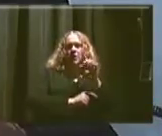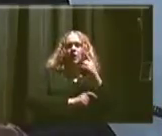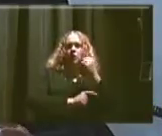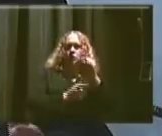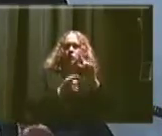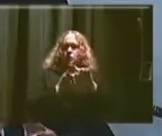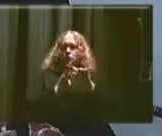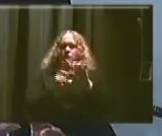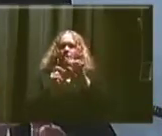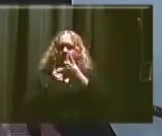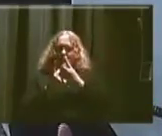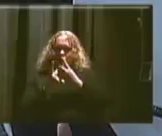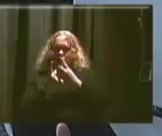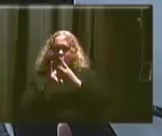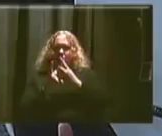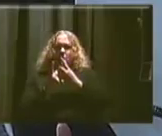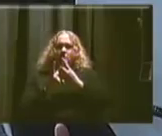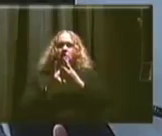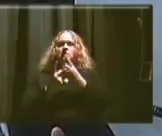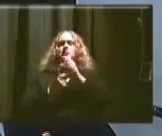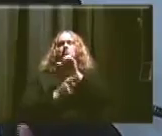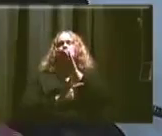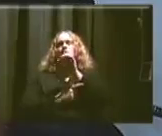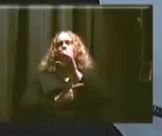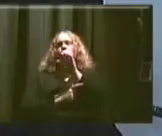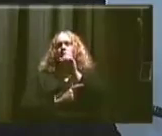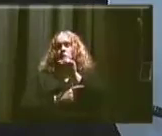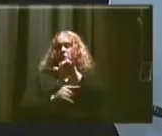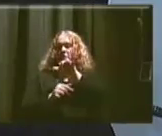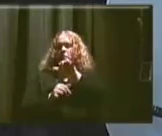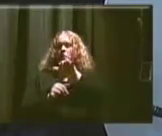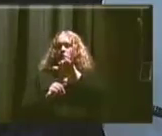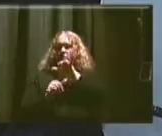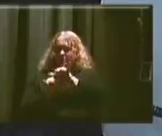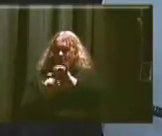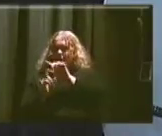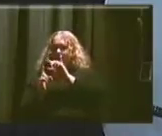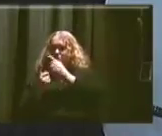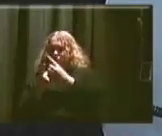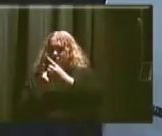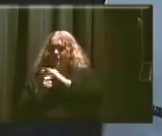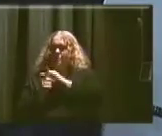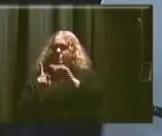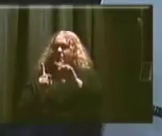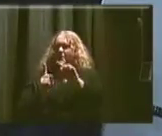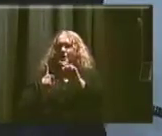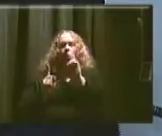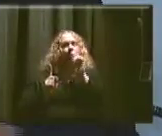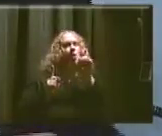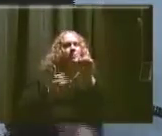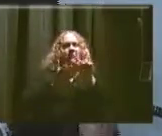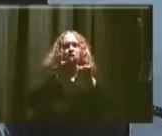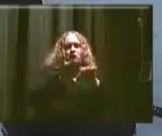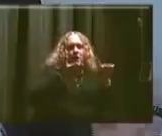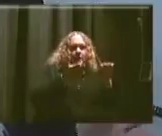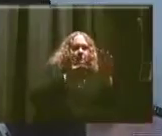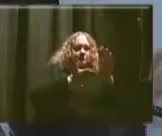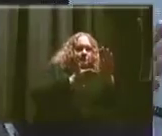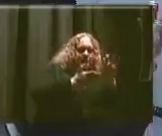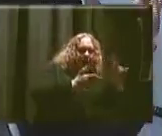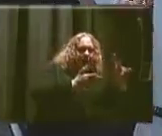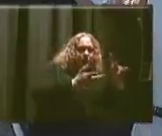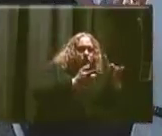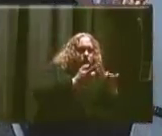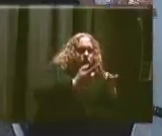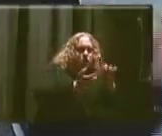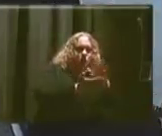the scores will still be at the district level. It just won't be at a school that the student